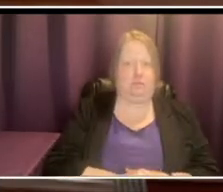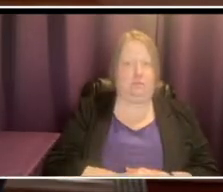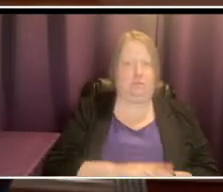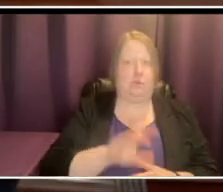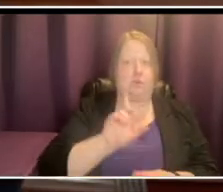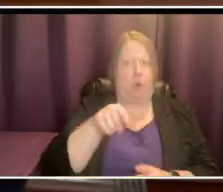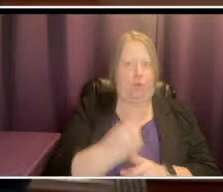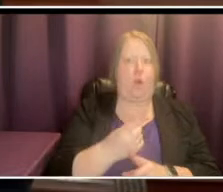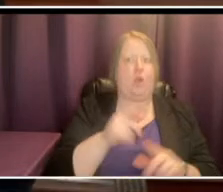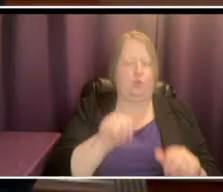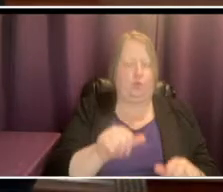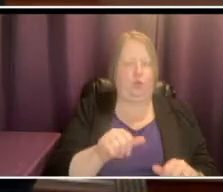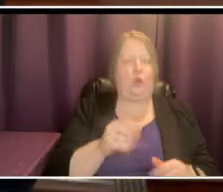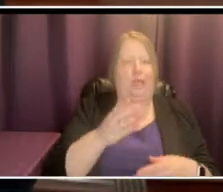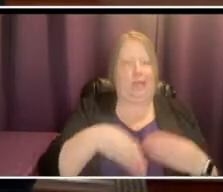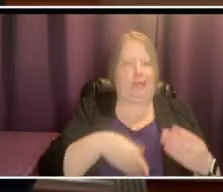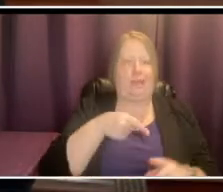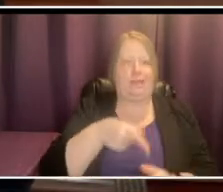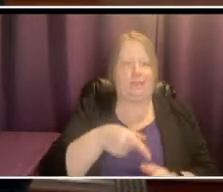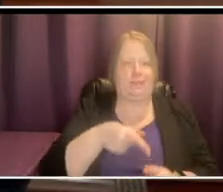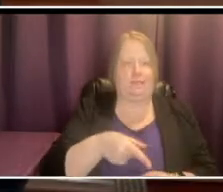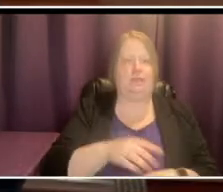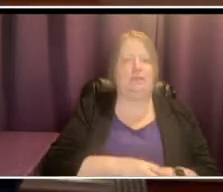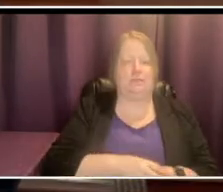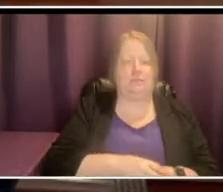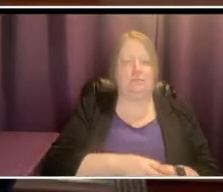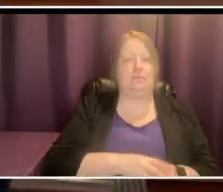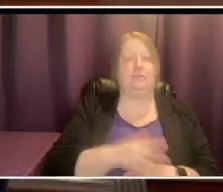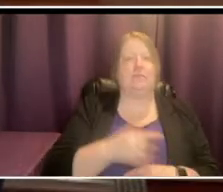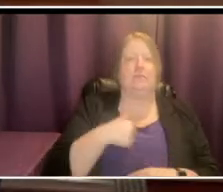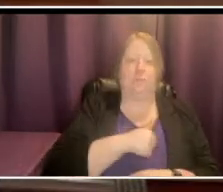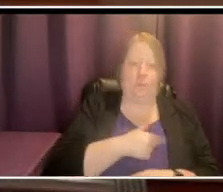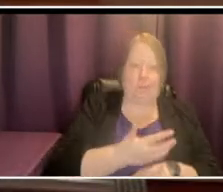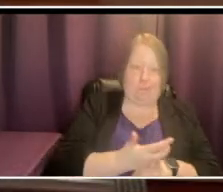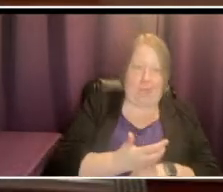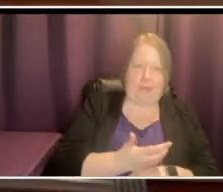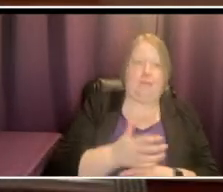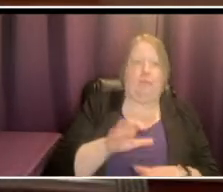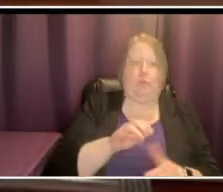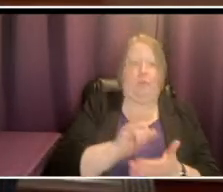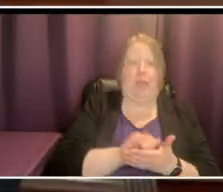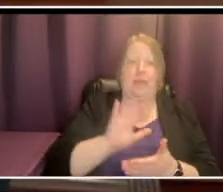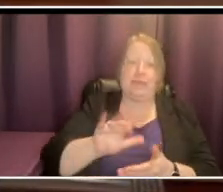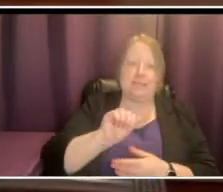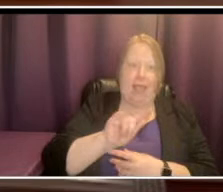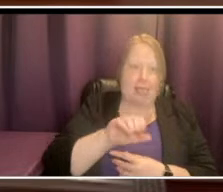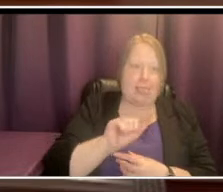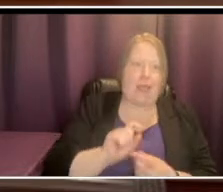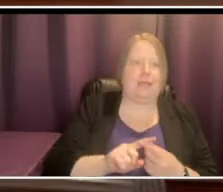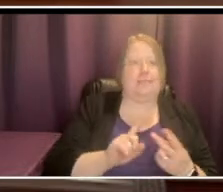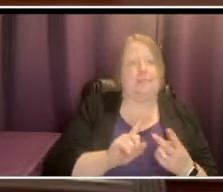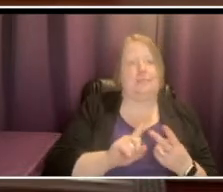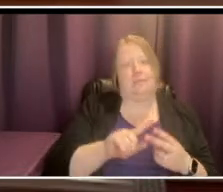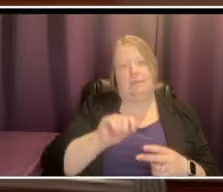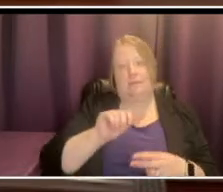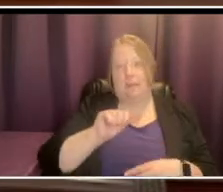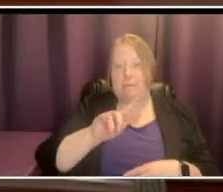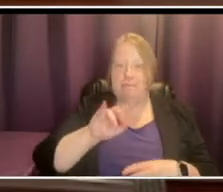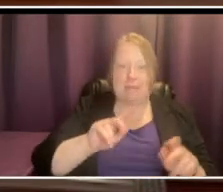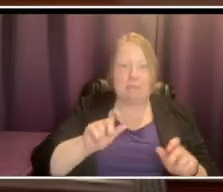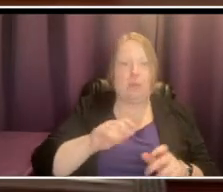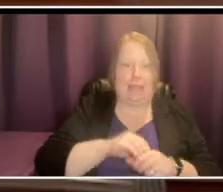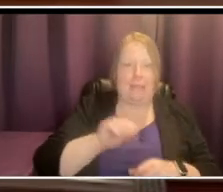Former aides publicly begged him to do so. Loyal allies frantically called the administration.